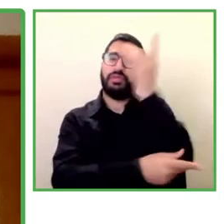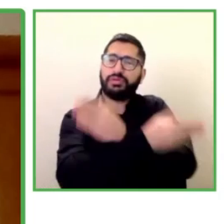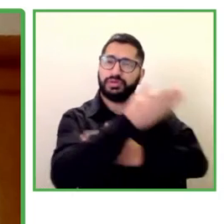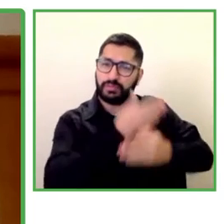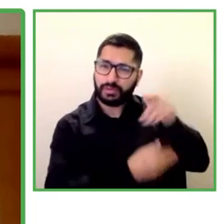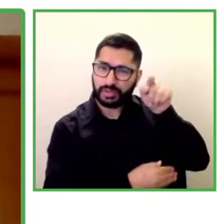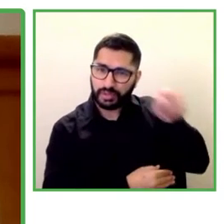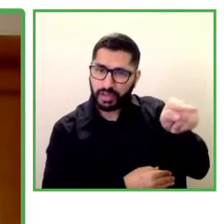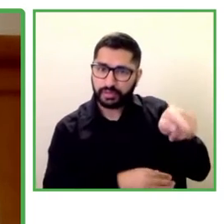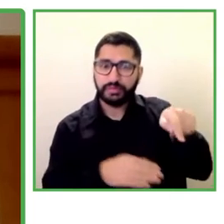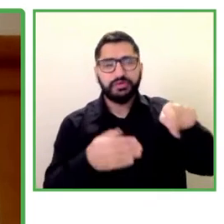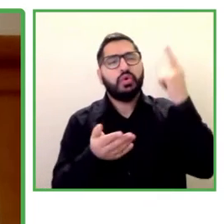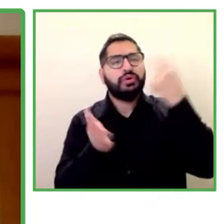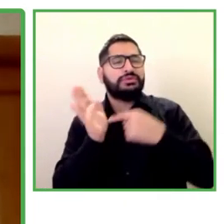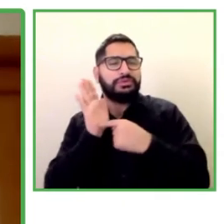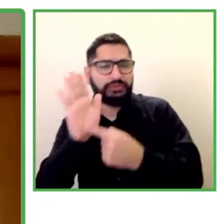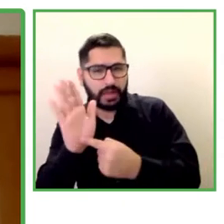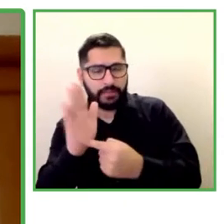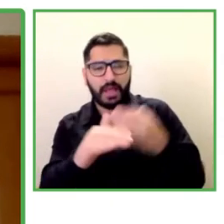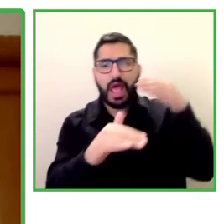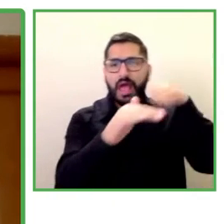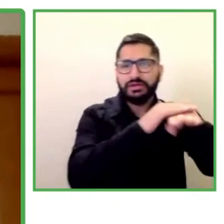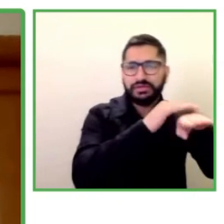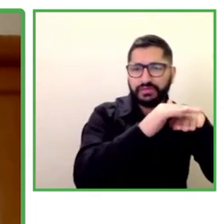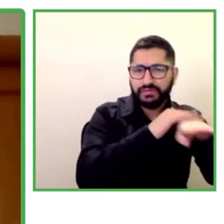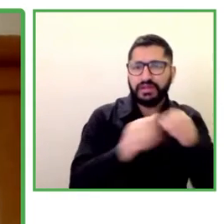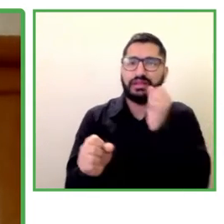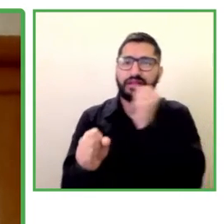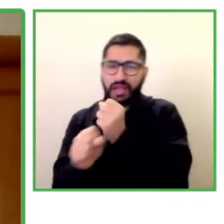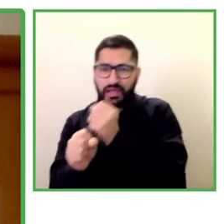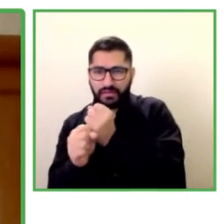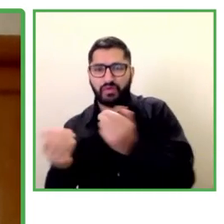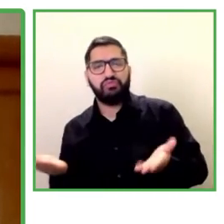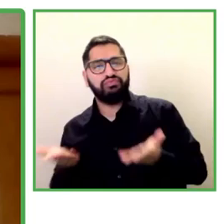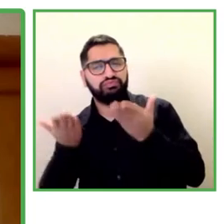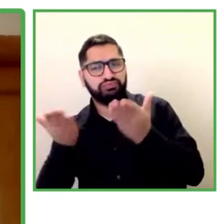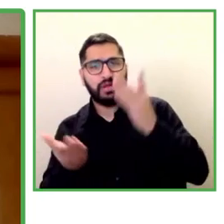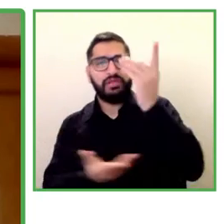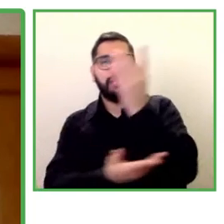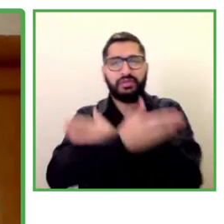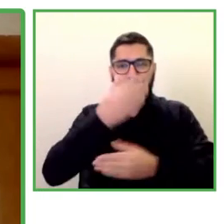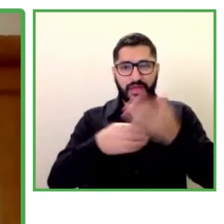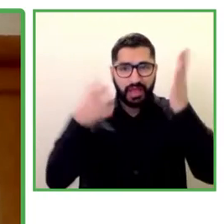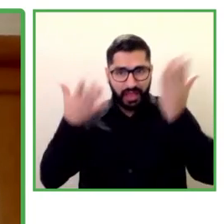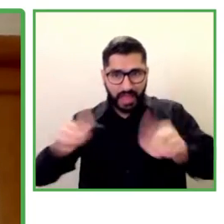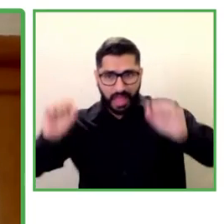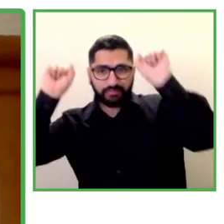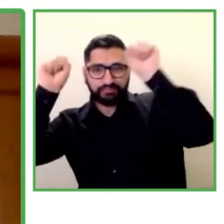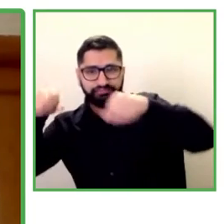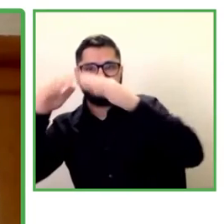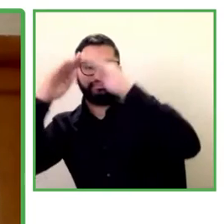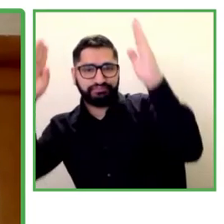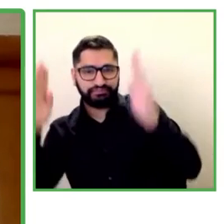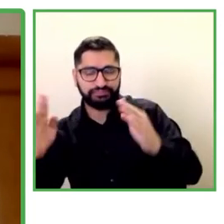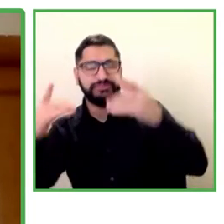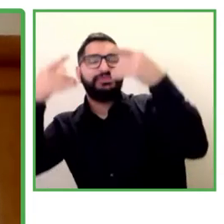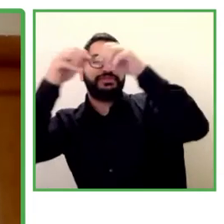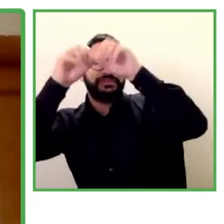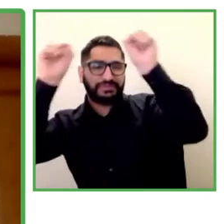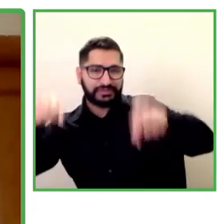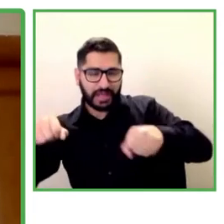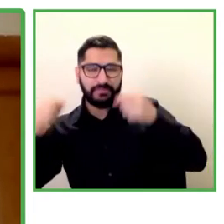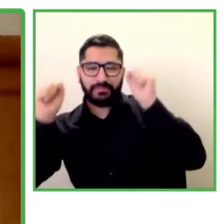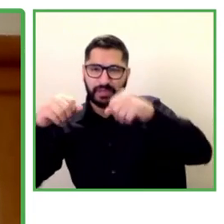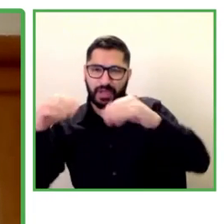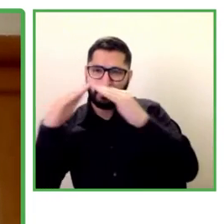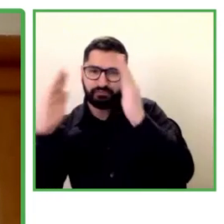the reserve of public employment for people with disabilities, the system of quotas that exists in many places of the